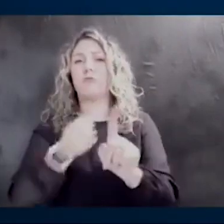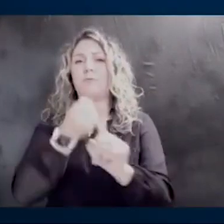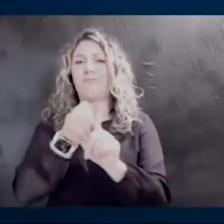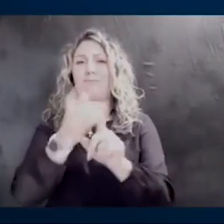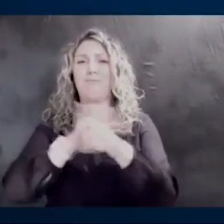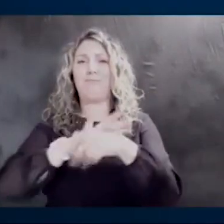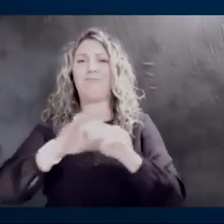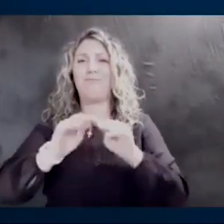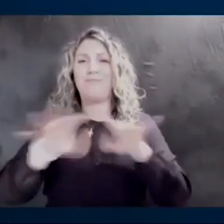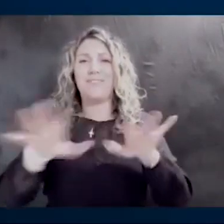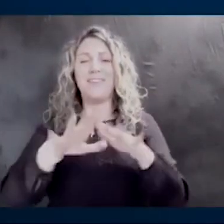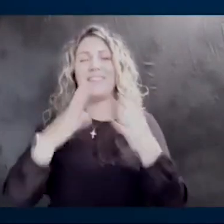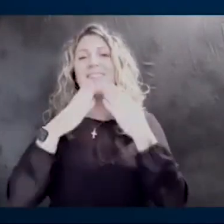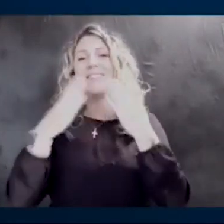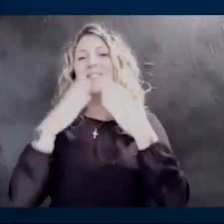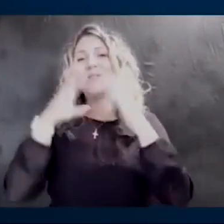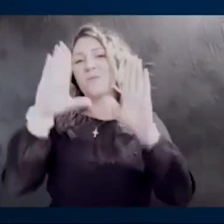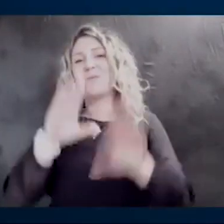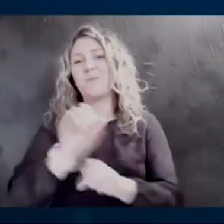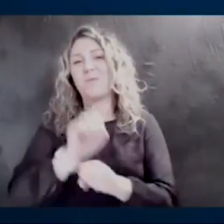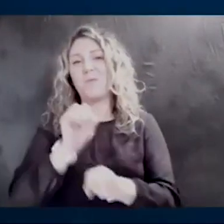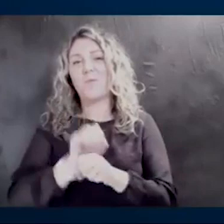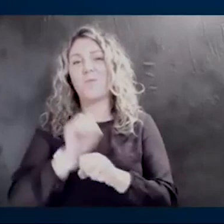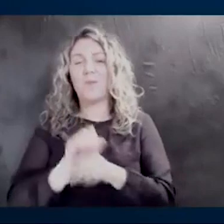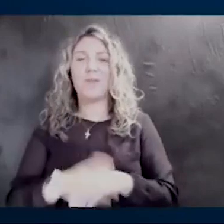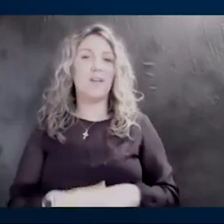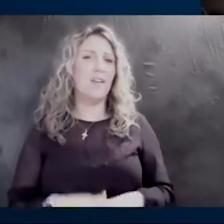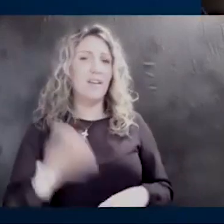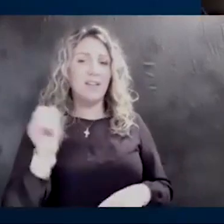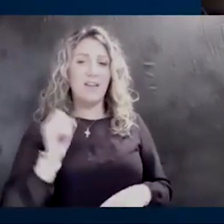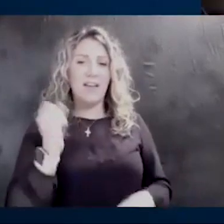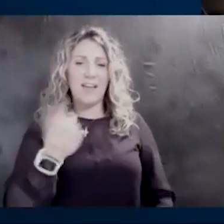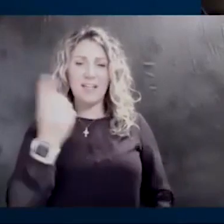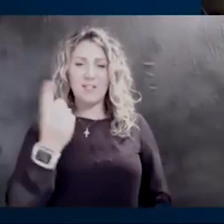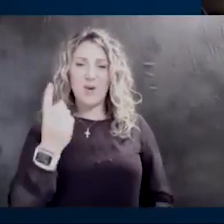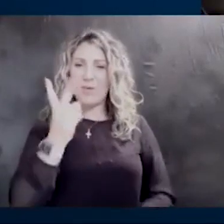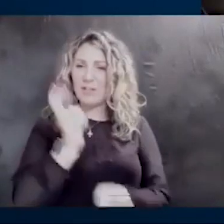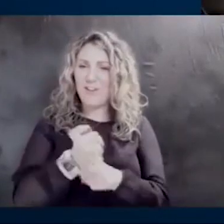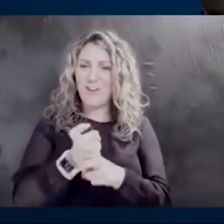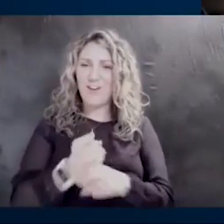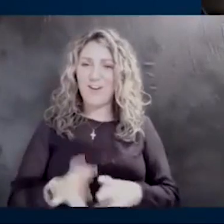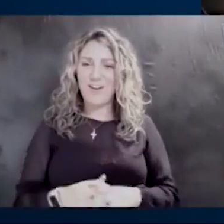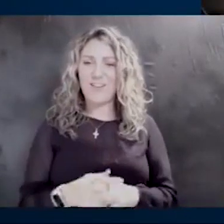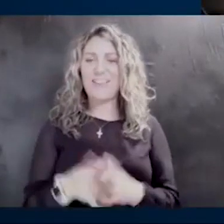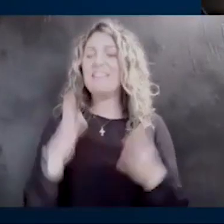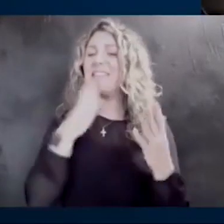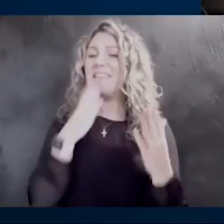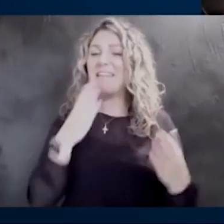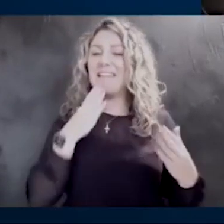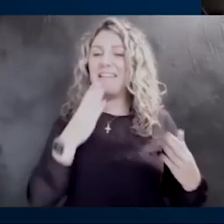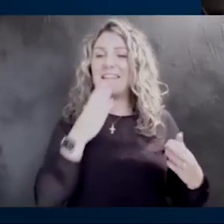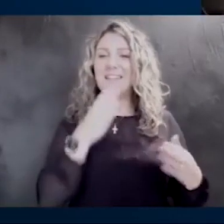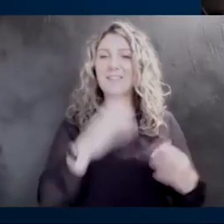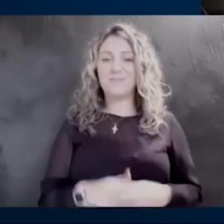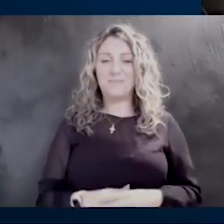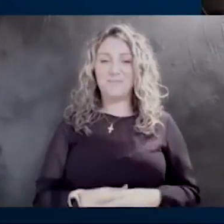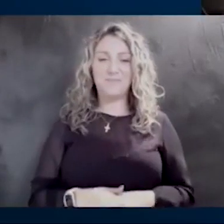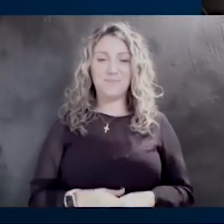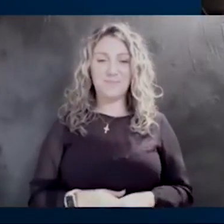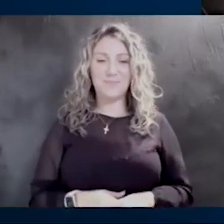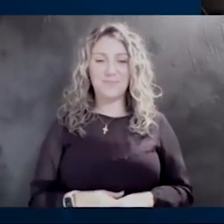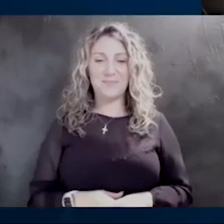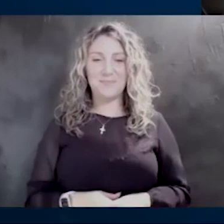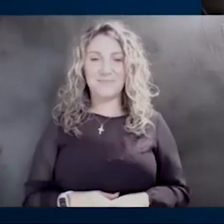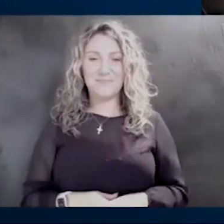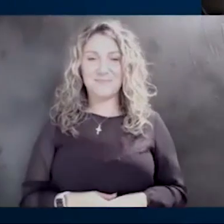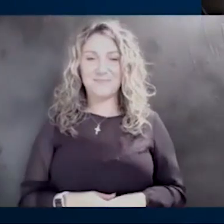you've done. It's outstanding. So I think it's always hard on the patient. Thanks, Steve. I mean, I'd like to thank,